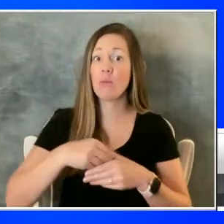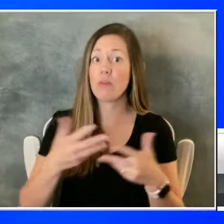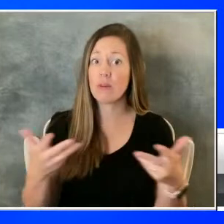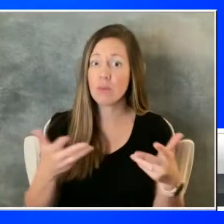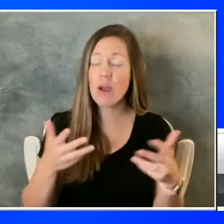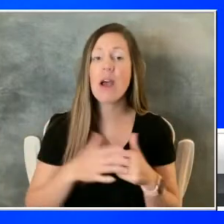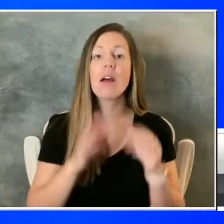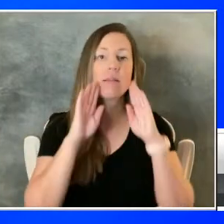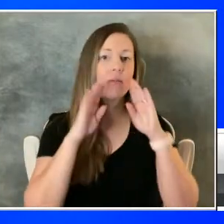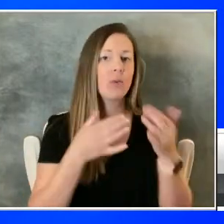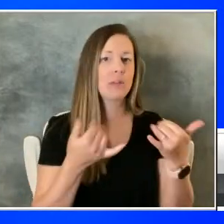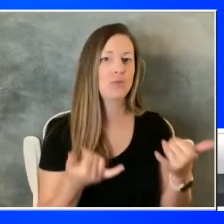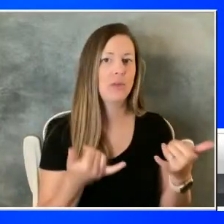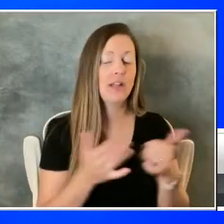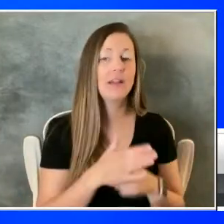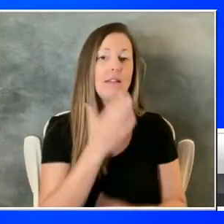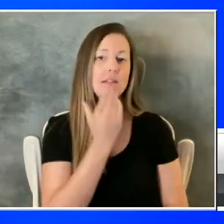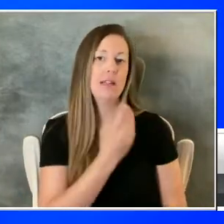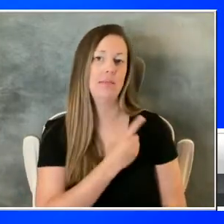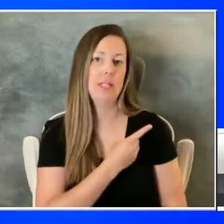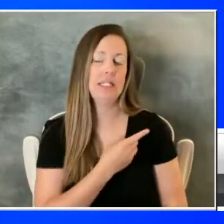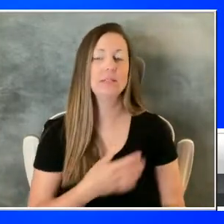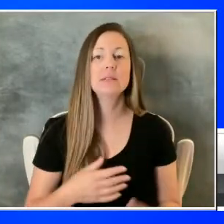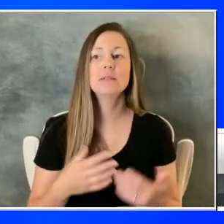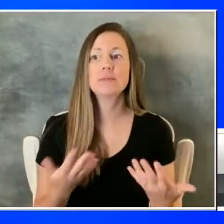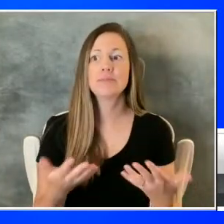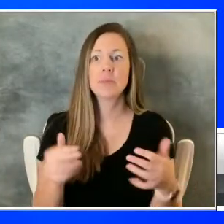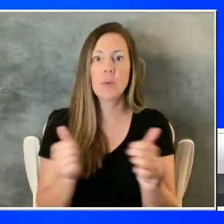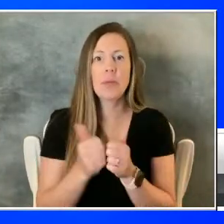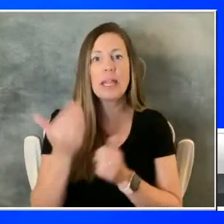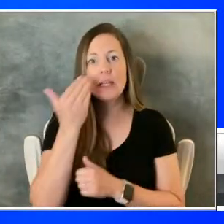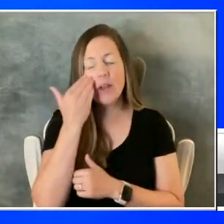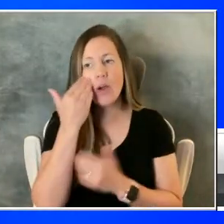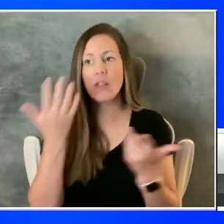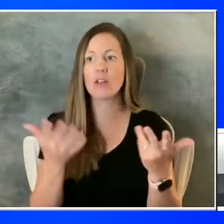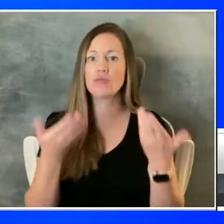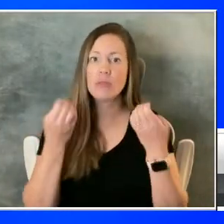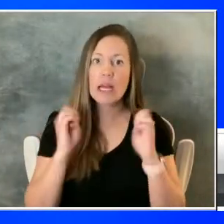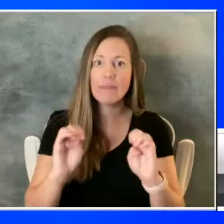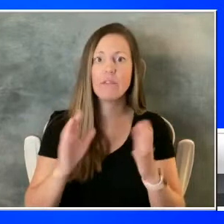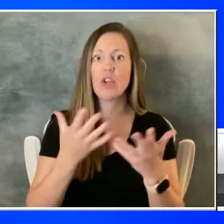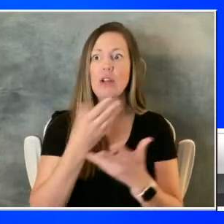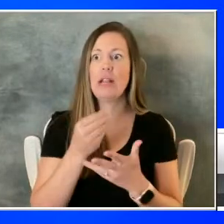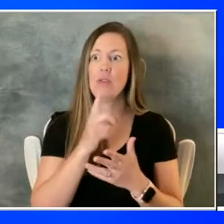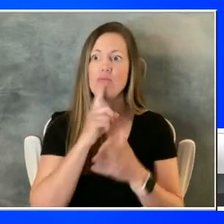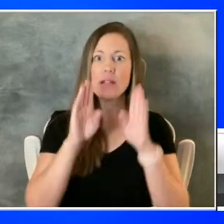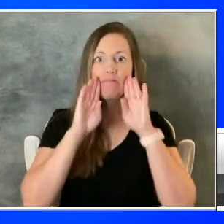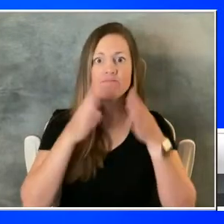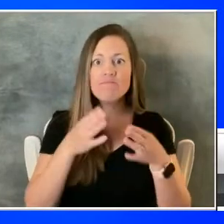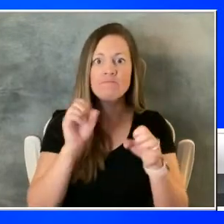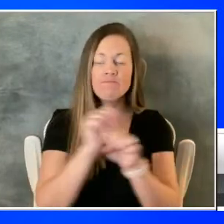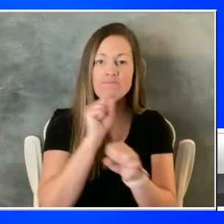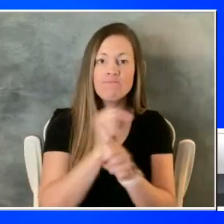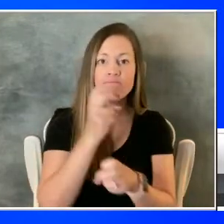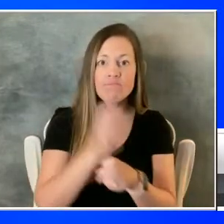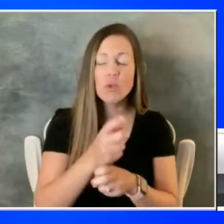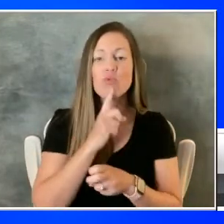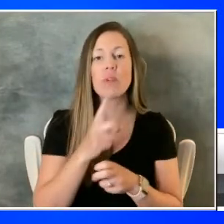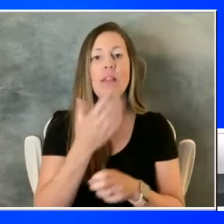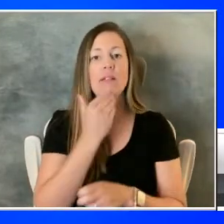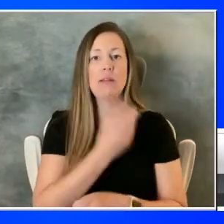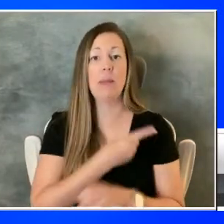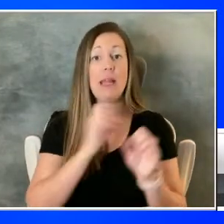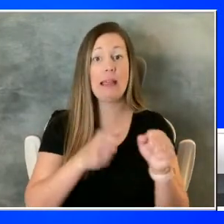on today, diabetes. But with knowledge and effort and discipline, diabetes can be managed and even reversed. Today,